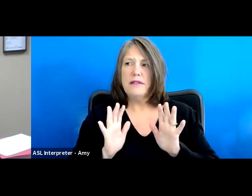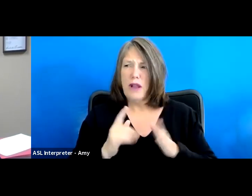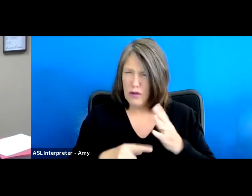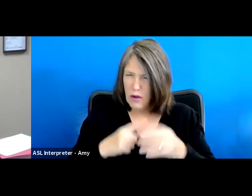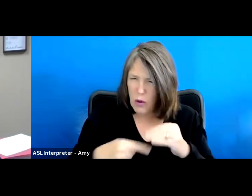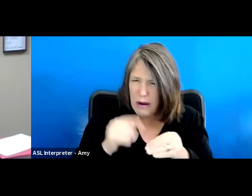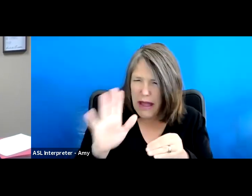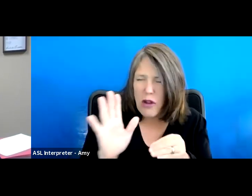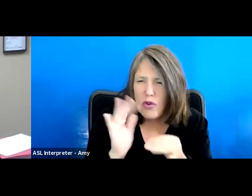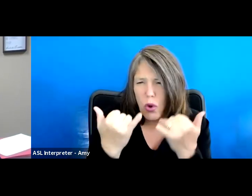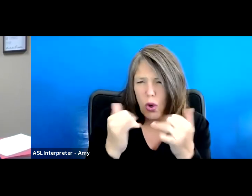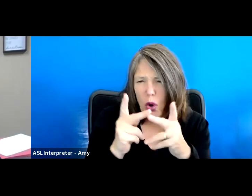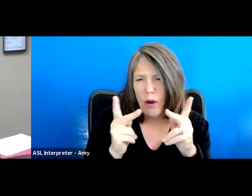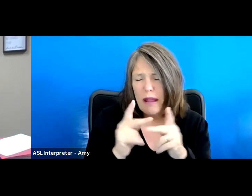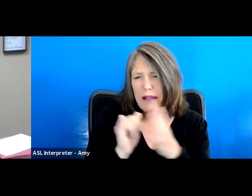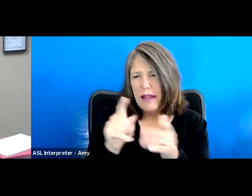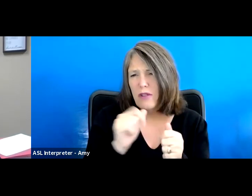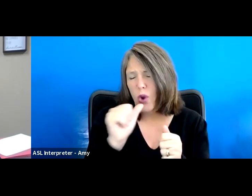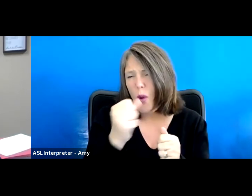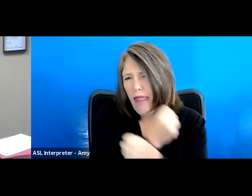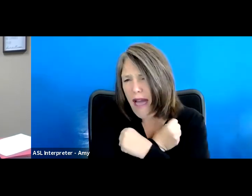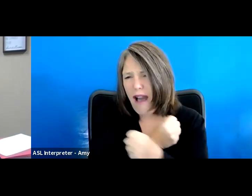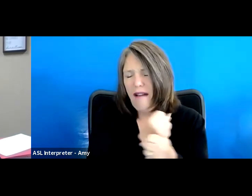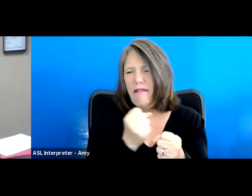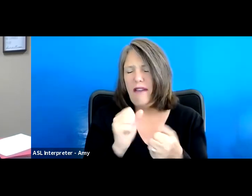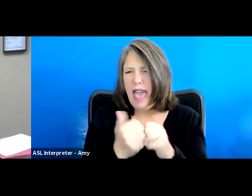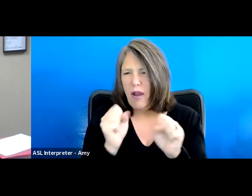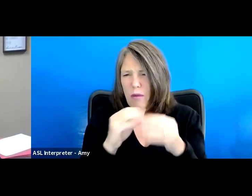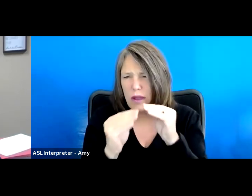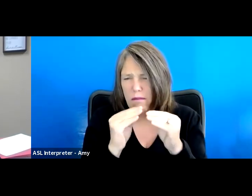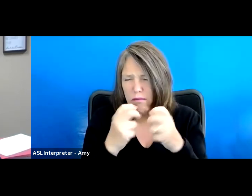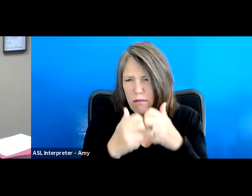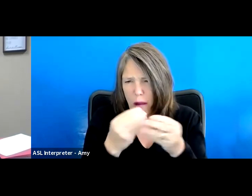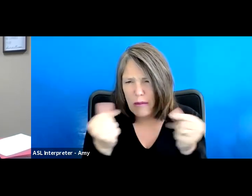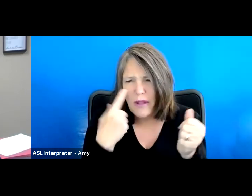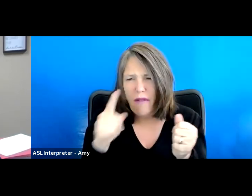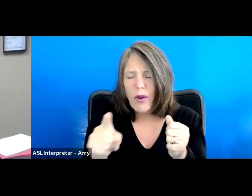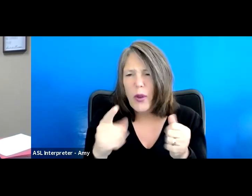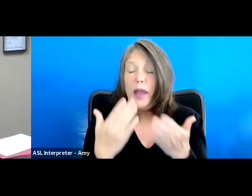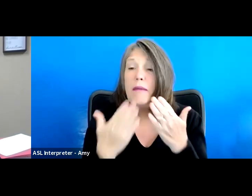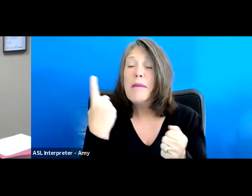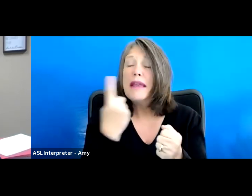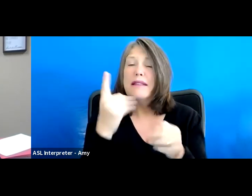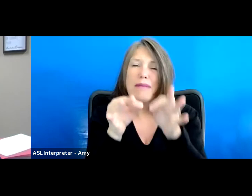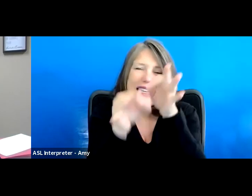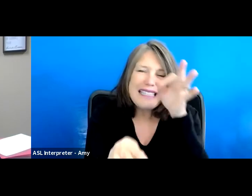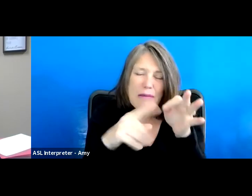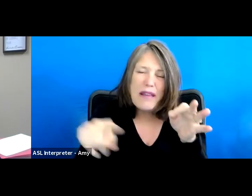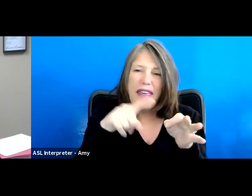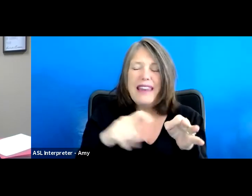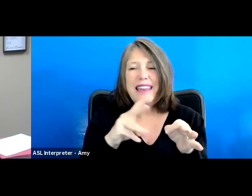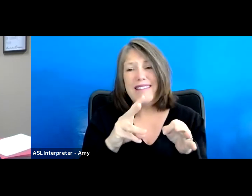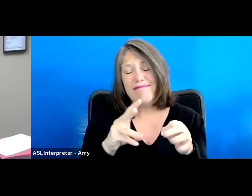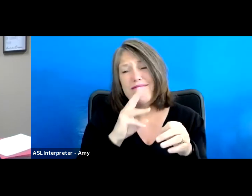your current place that you don't love? What can we try to problem solve through? And maybe it's something as simple as they need a shower